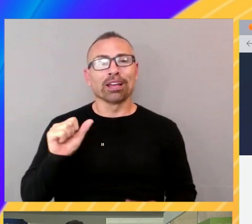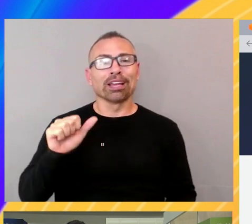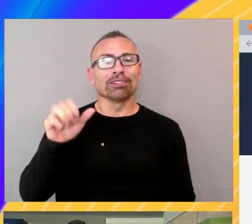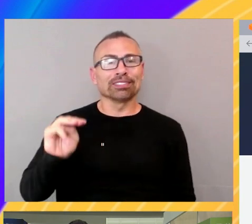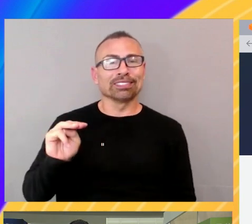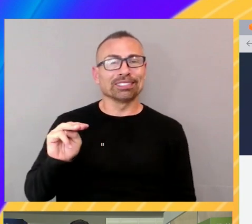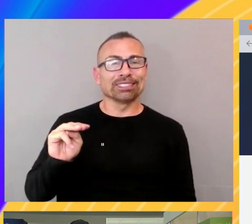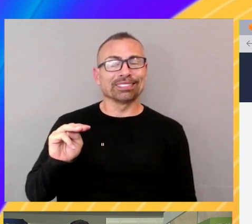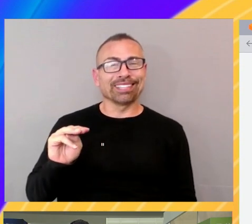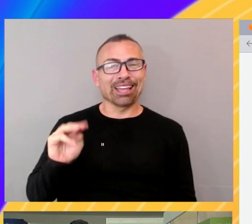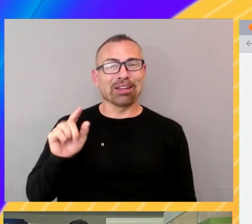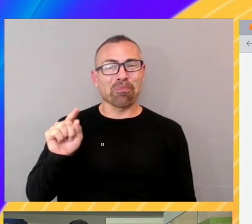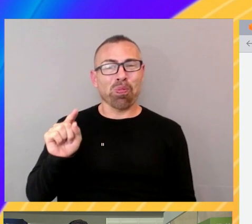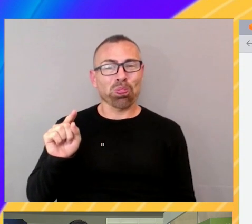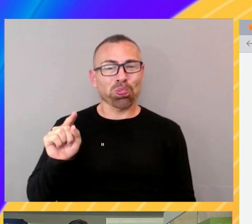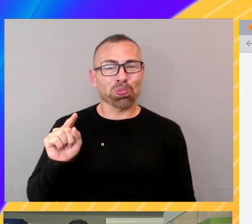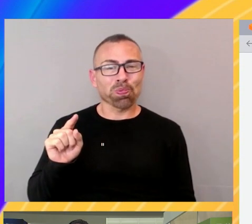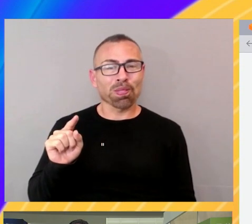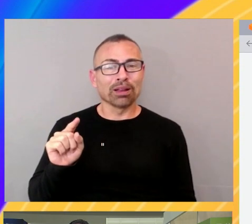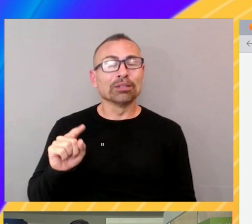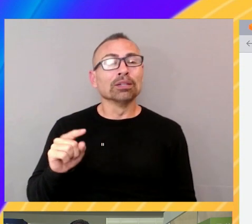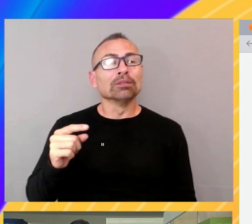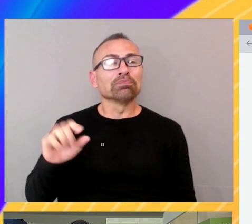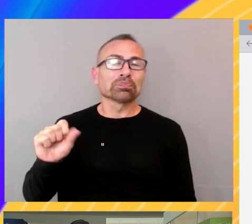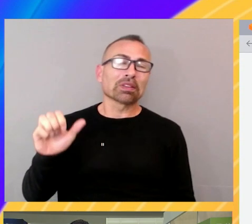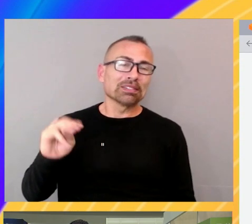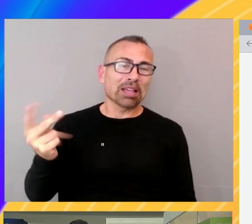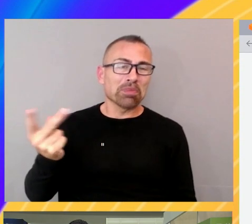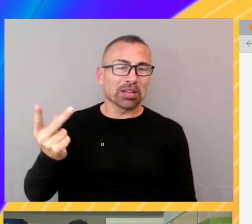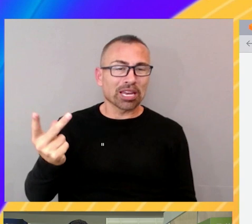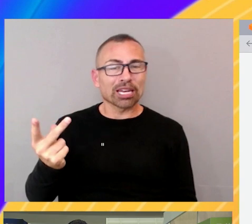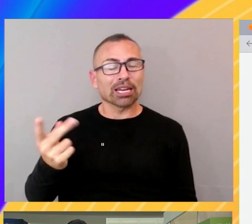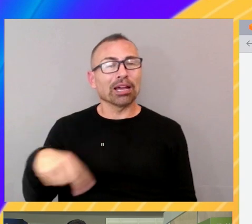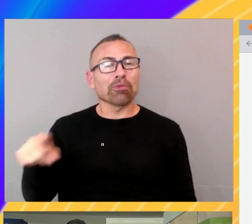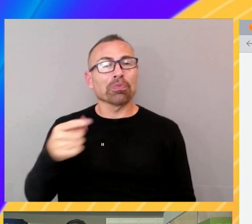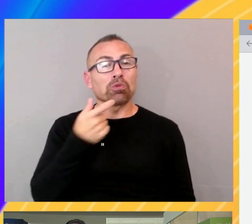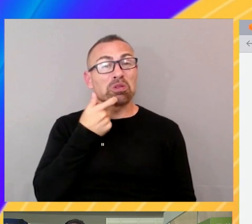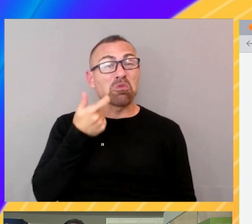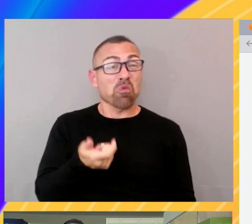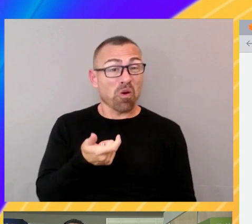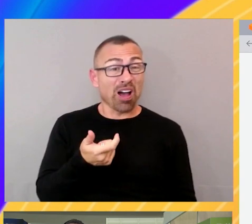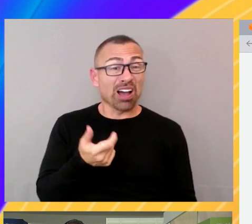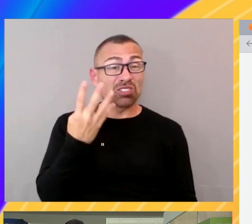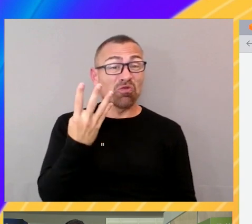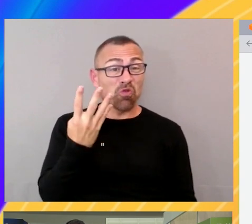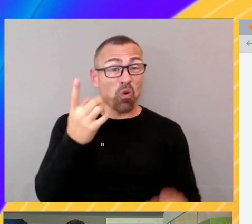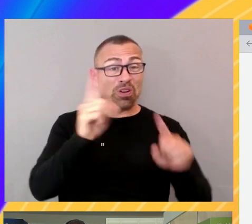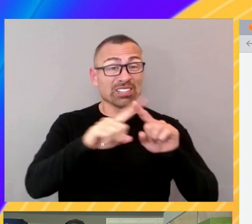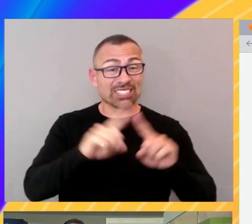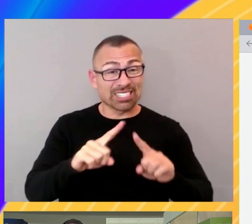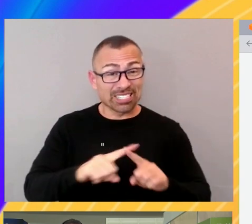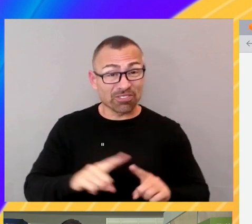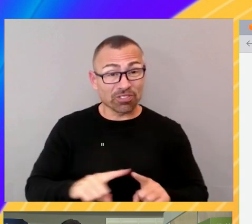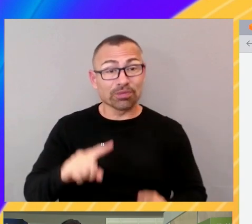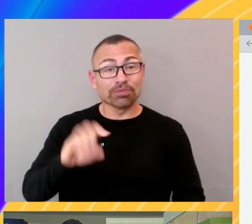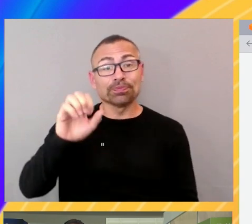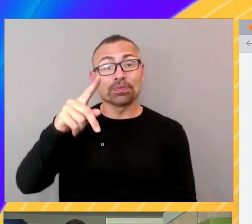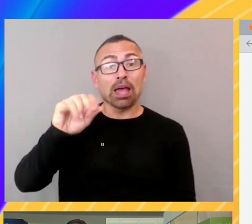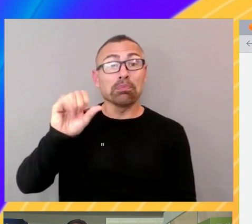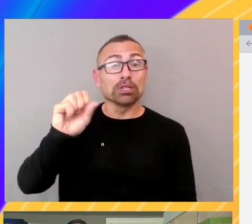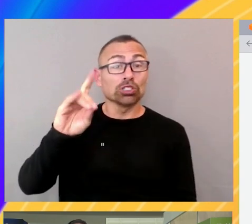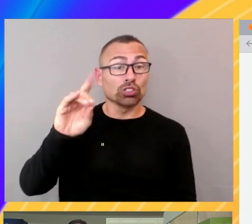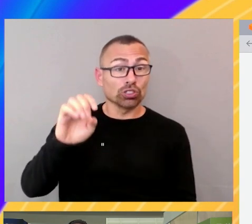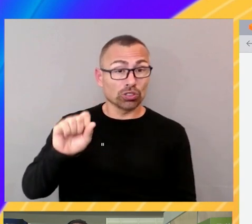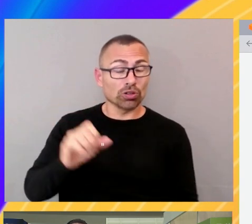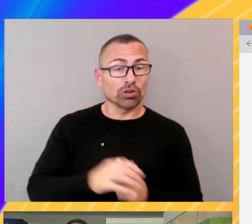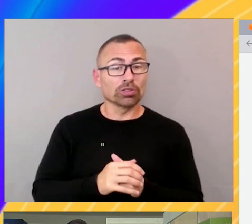now. But Sam and I walked through 4 different episodes. And our first episode, we kicked off on May 16th and talked